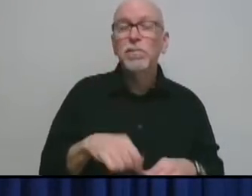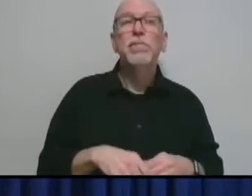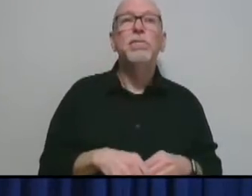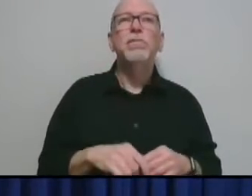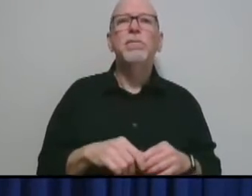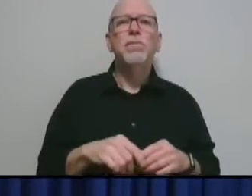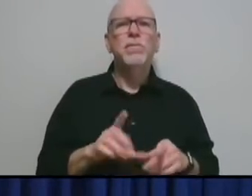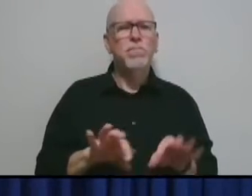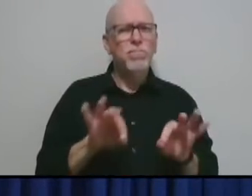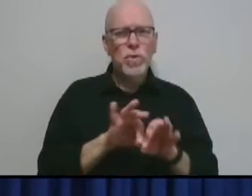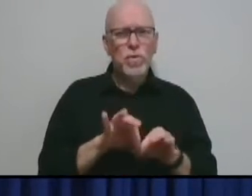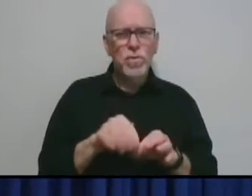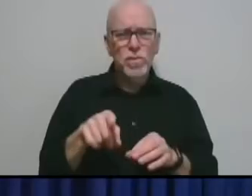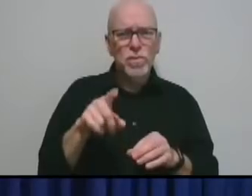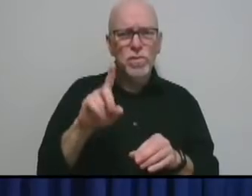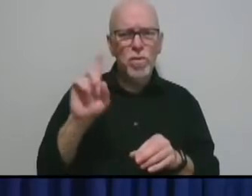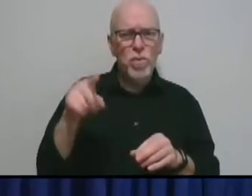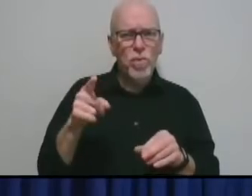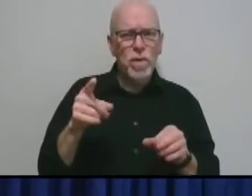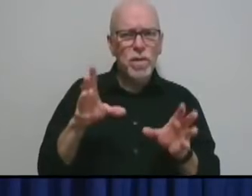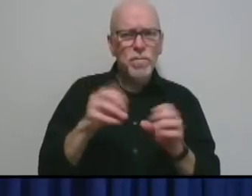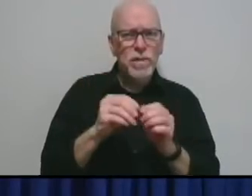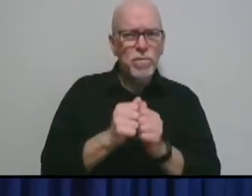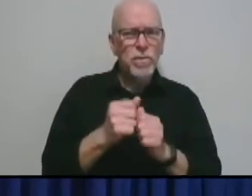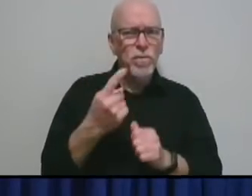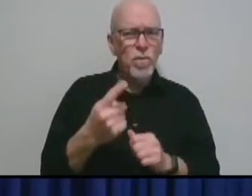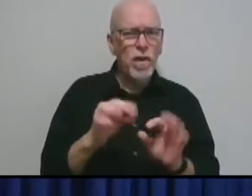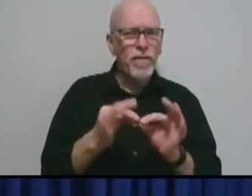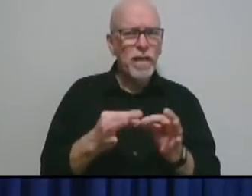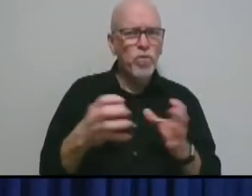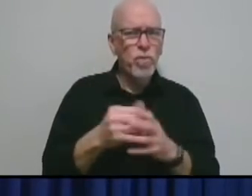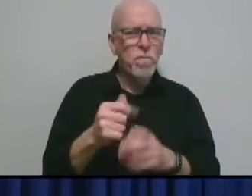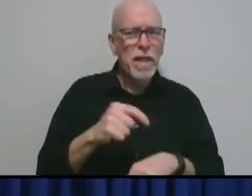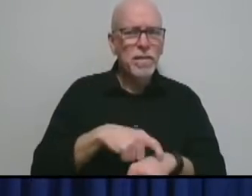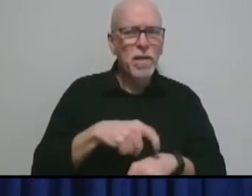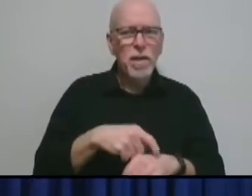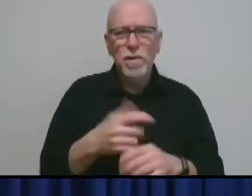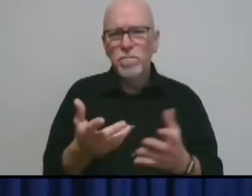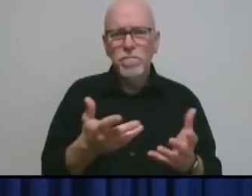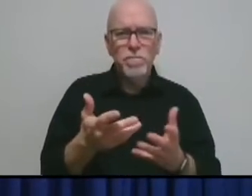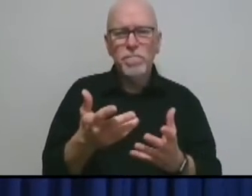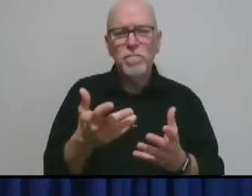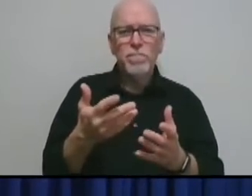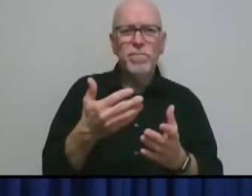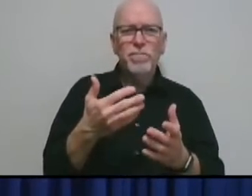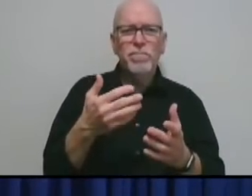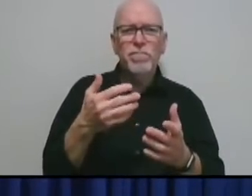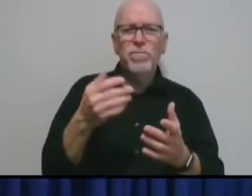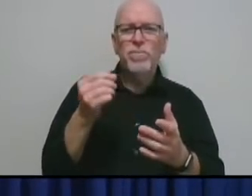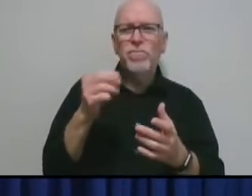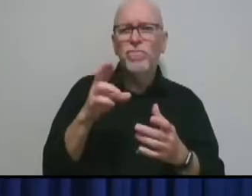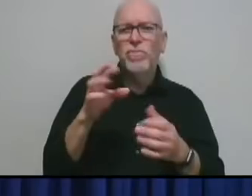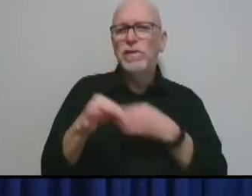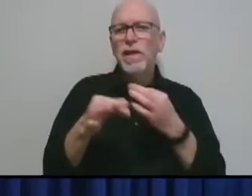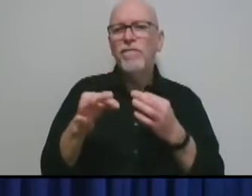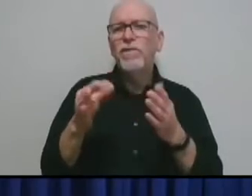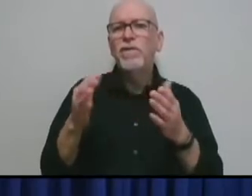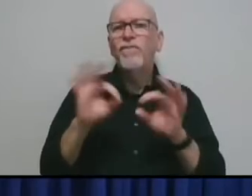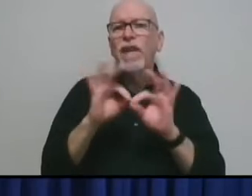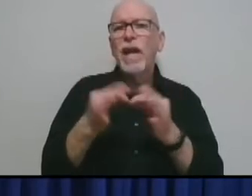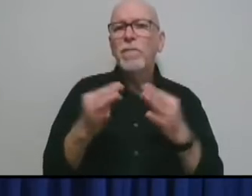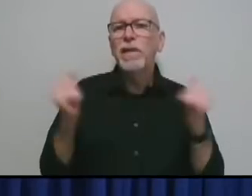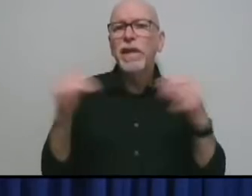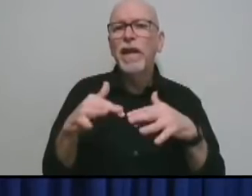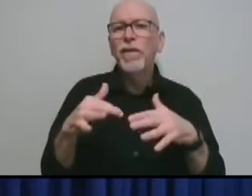how important is it that they're only meeting with one family grouping at a time, opposed to a little family gathering